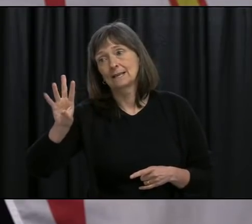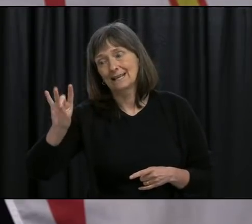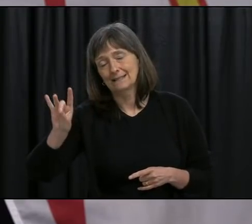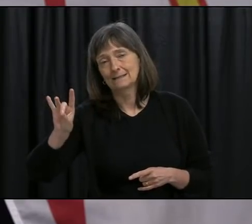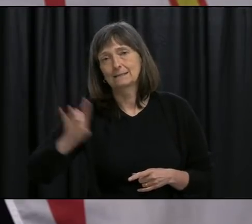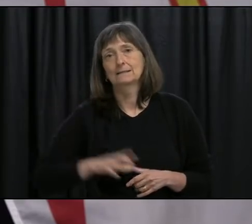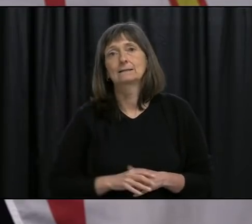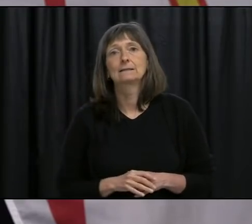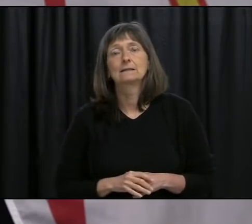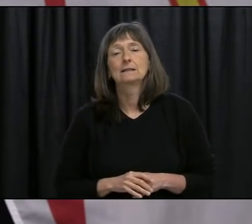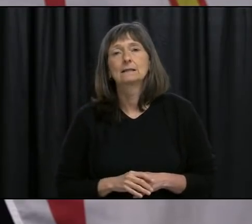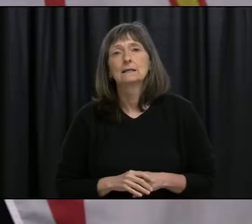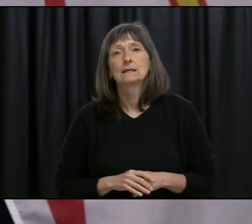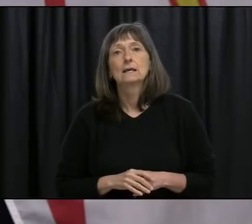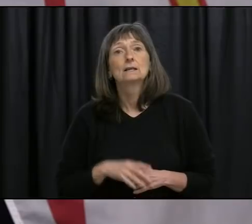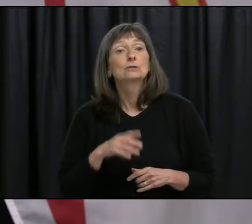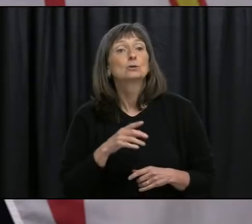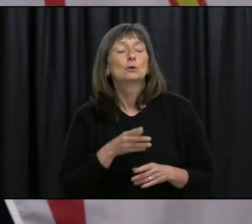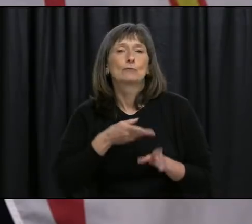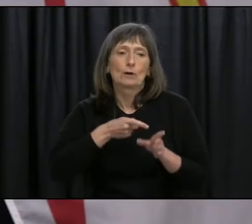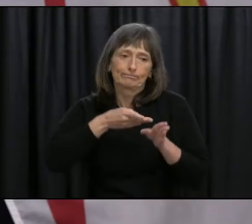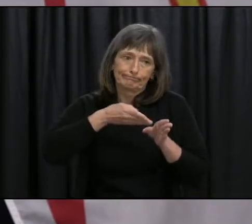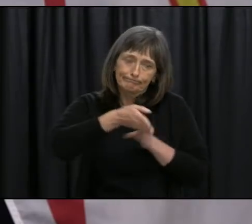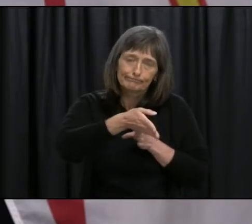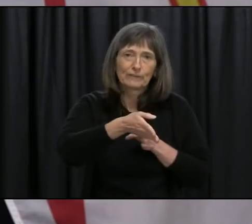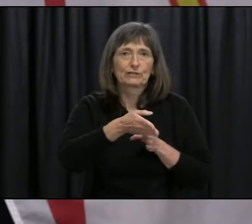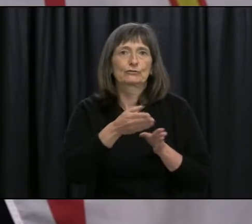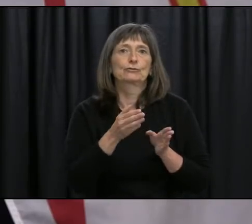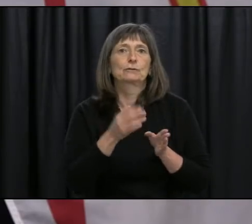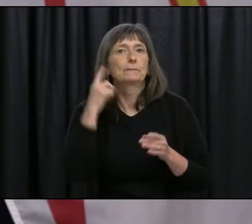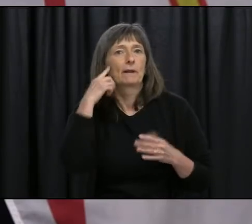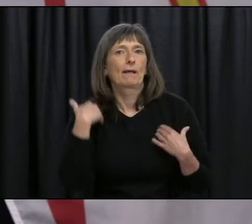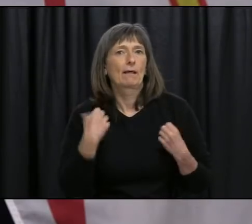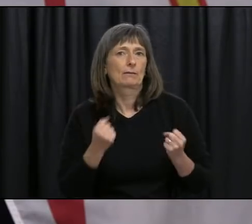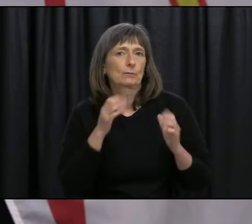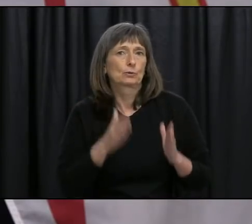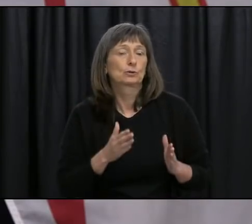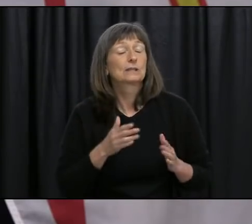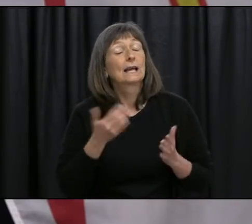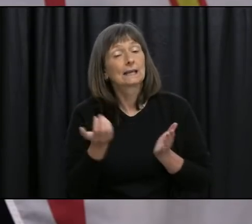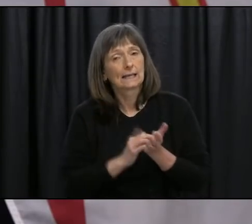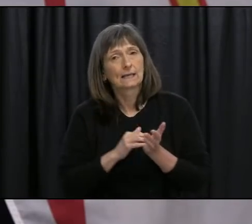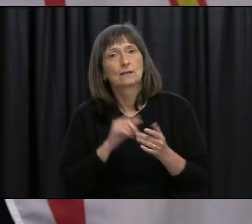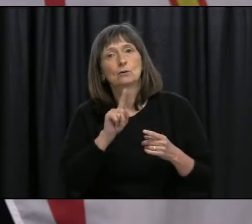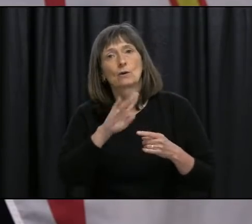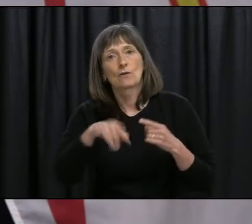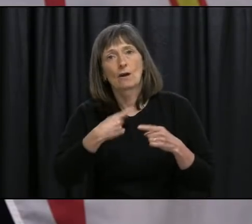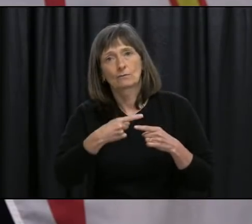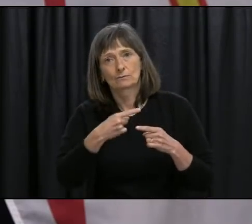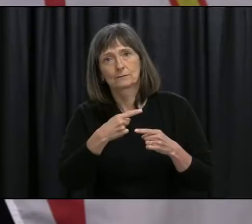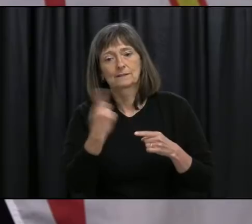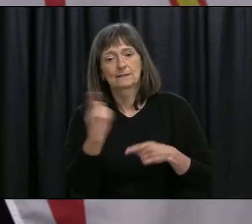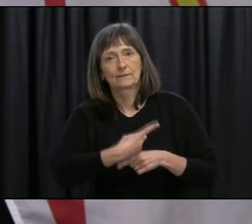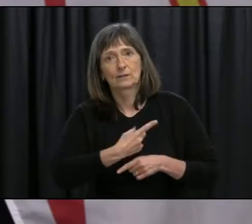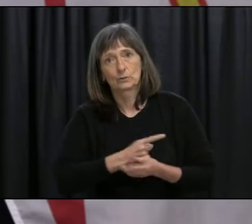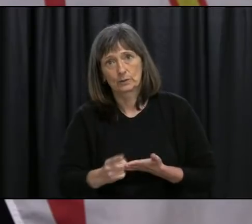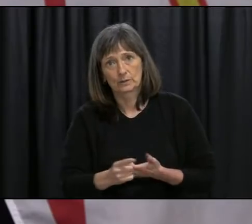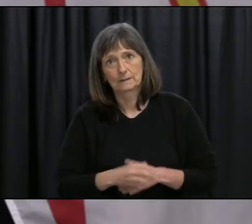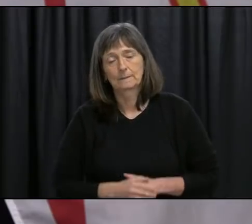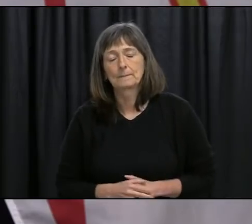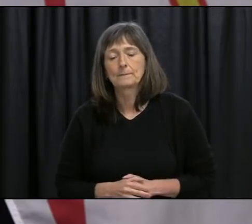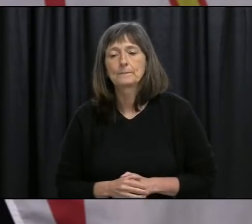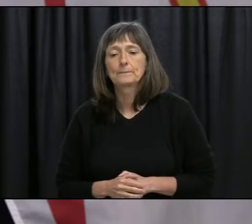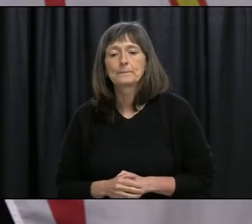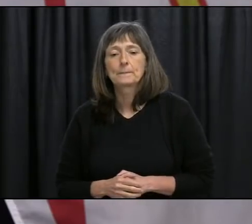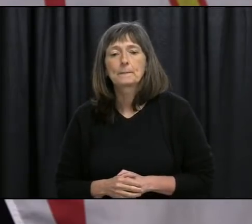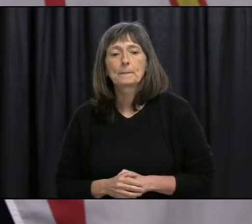1-888-737-4668 to speak with a mental health clinician. This service is available 24/7 to anyone who needs it. Even as our